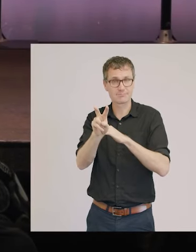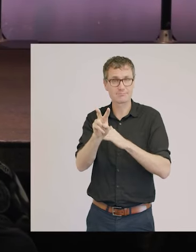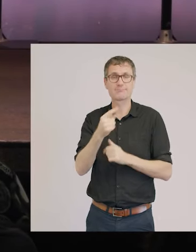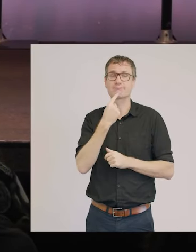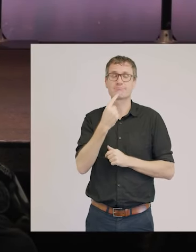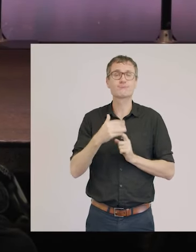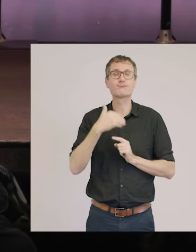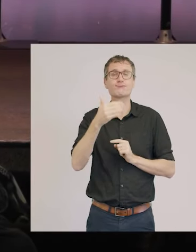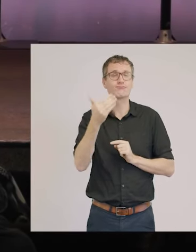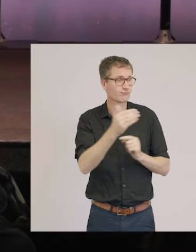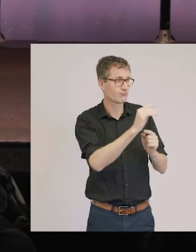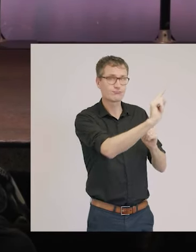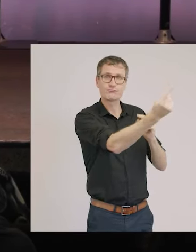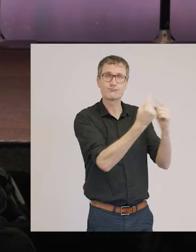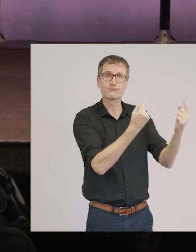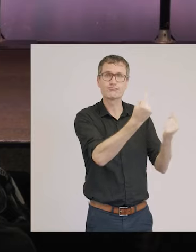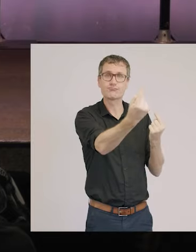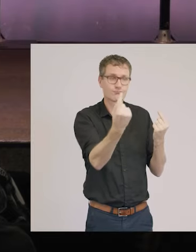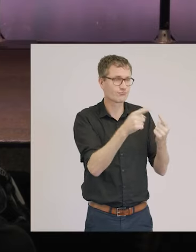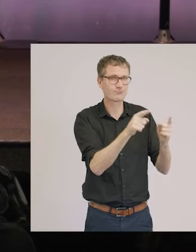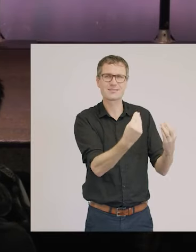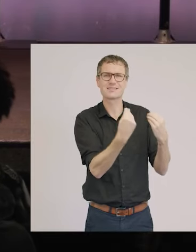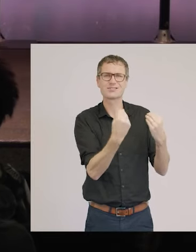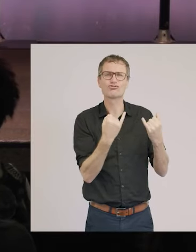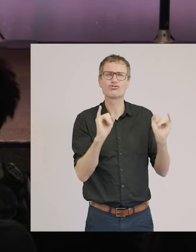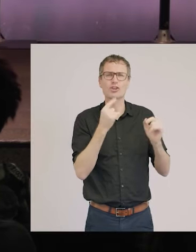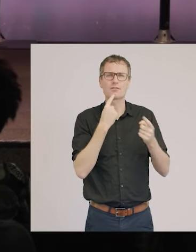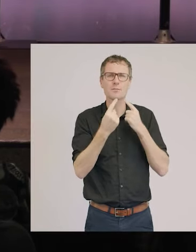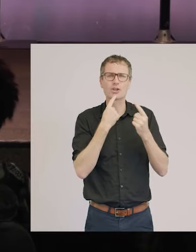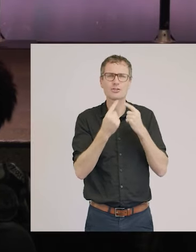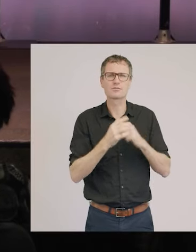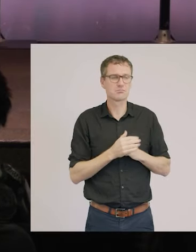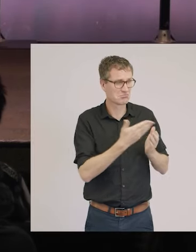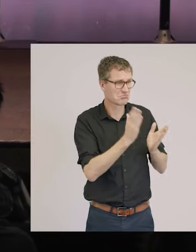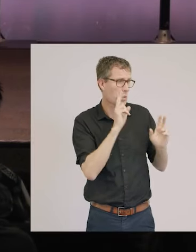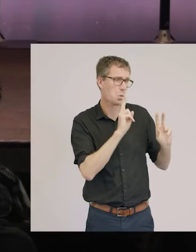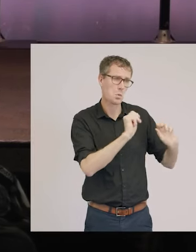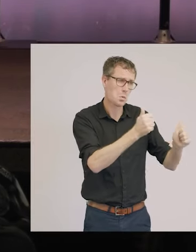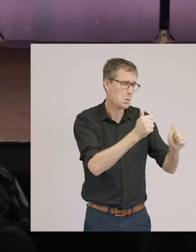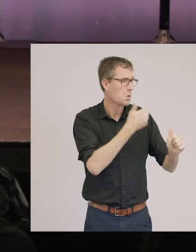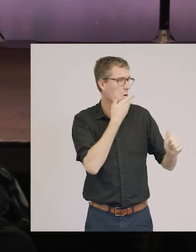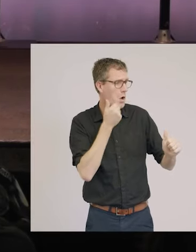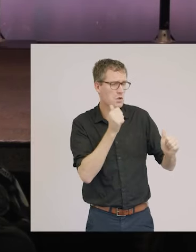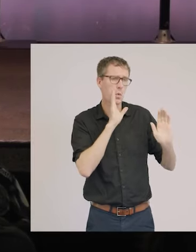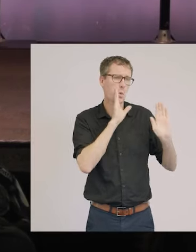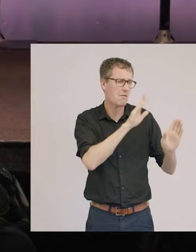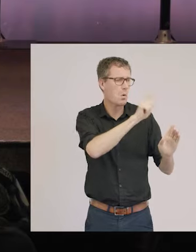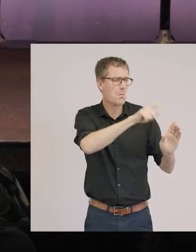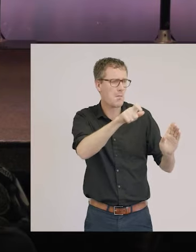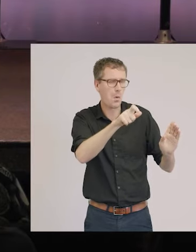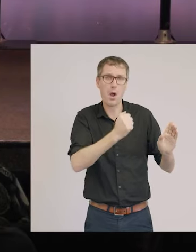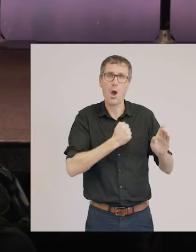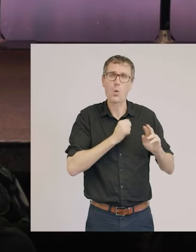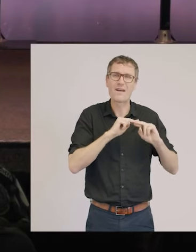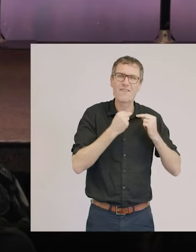said, this is what's going to happen. There are going to be people that come and they're going to teach you the wrong thing. They may look nice, they may be kind, they may